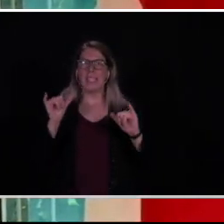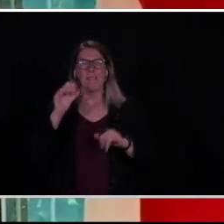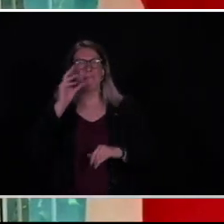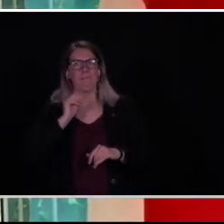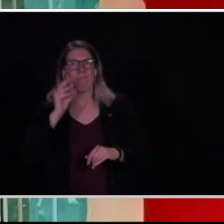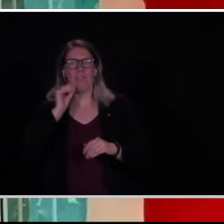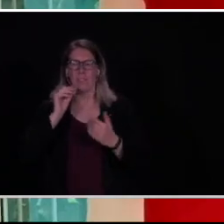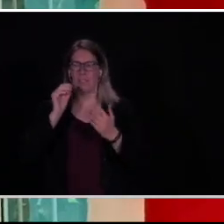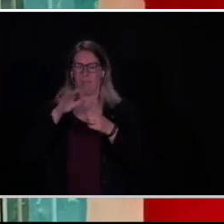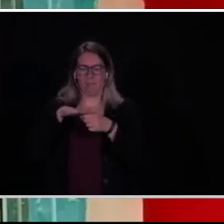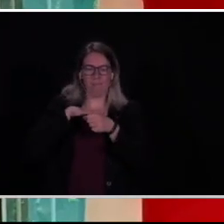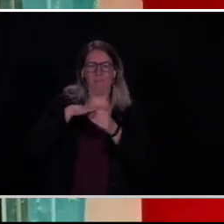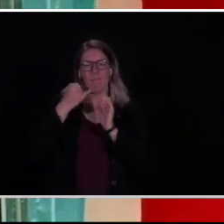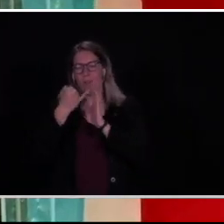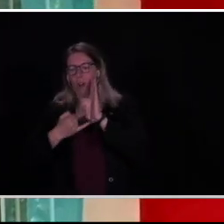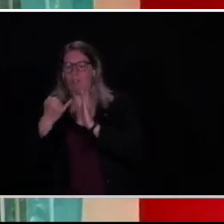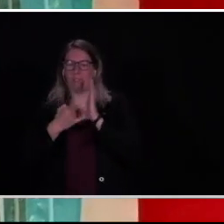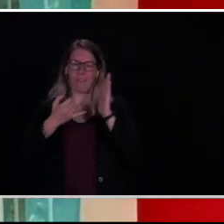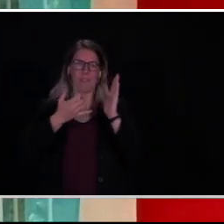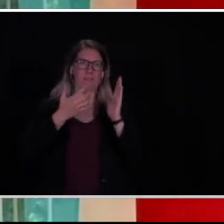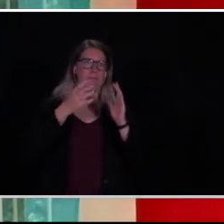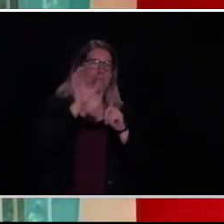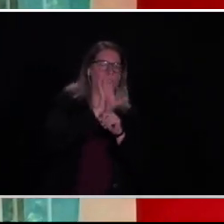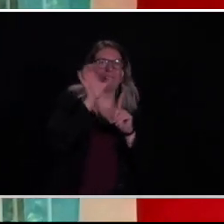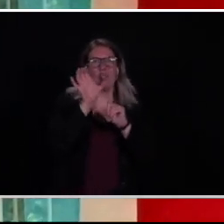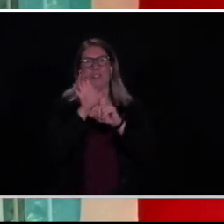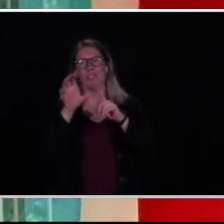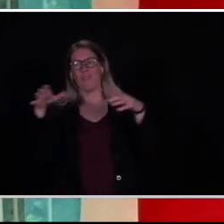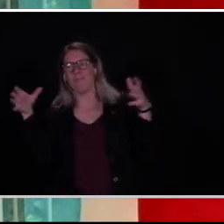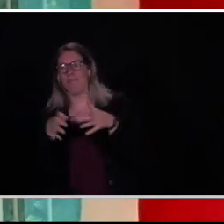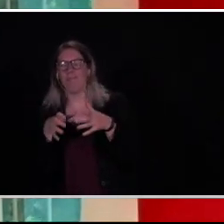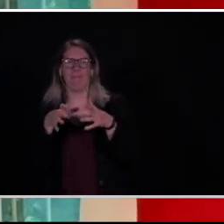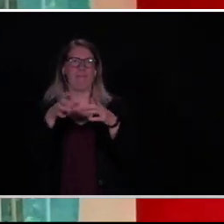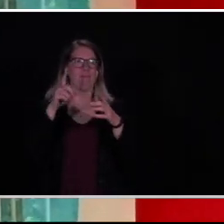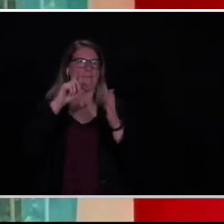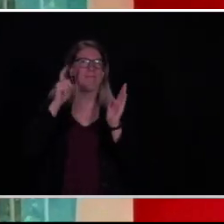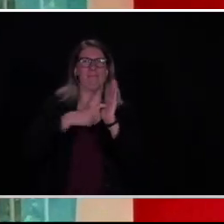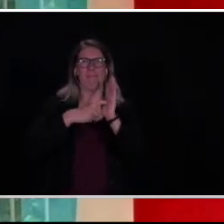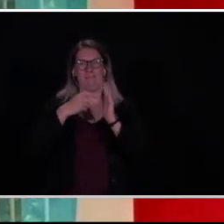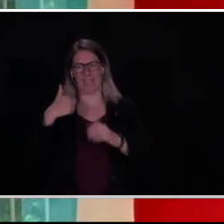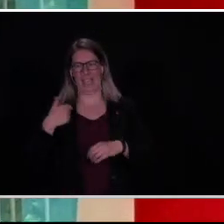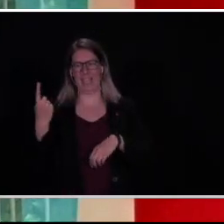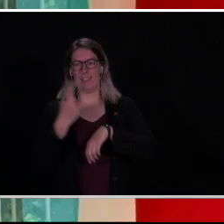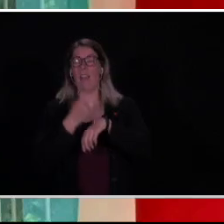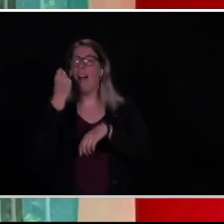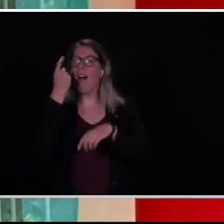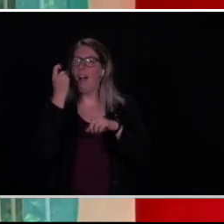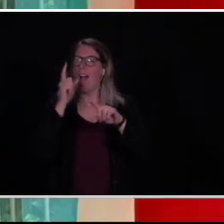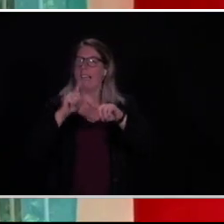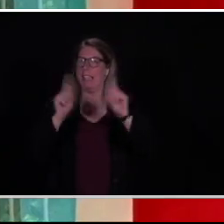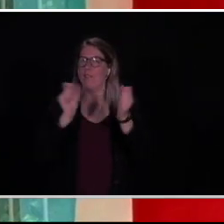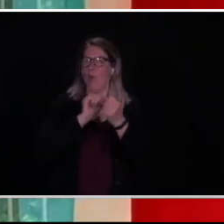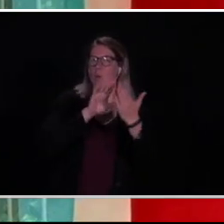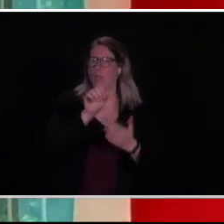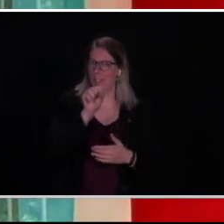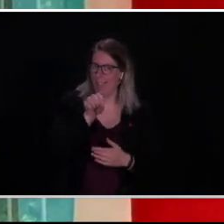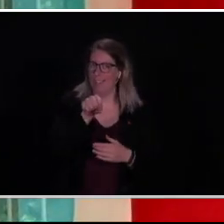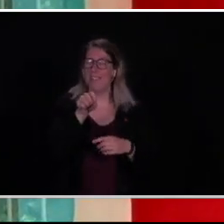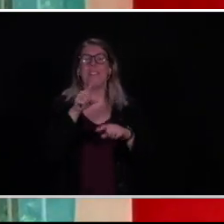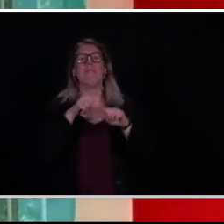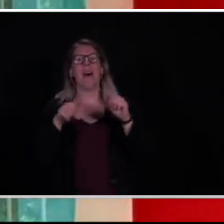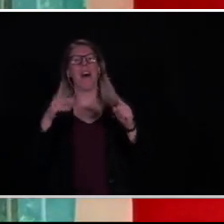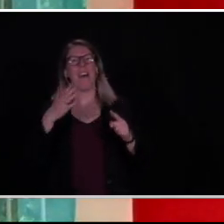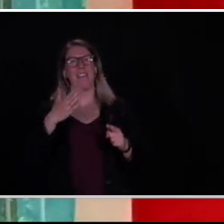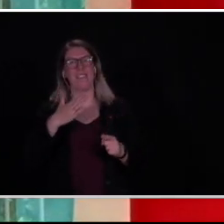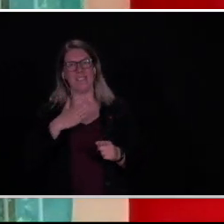talent, arts and culture, and celebrate Canada Day, albeit in a very different way. But with that, I want to